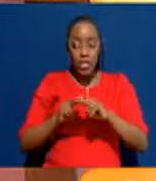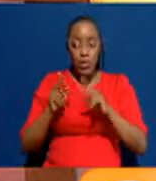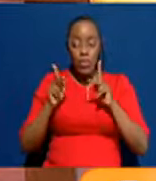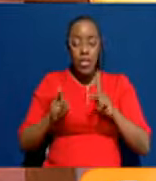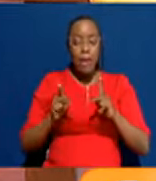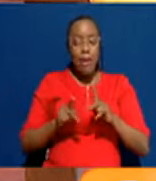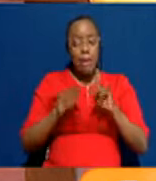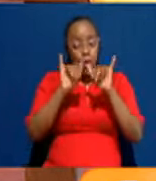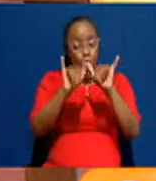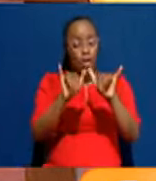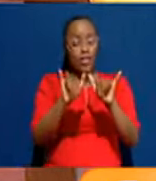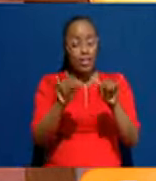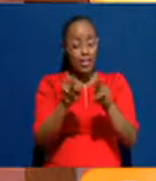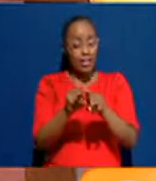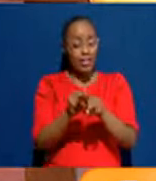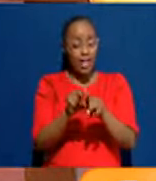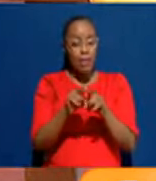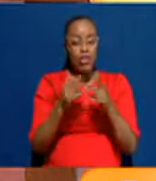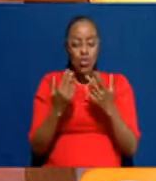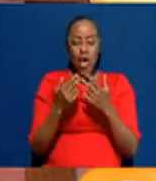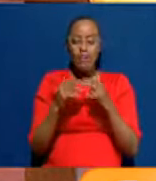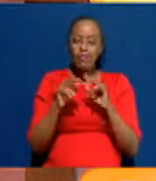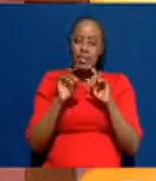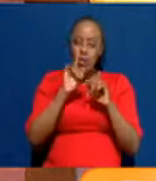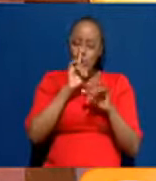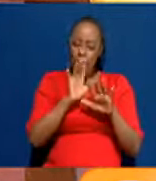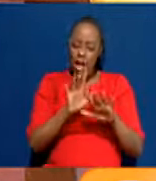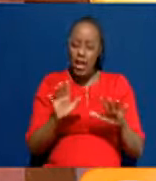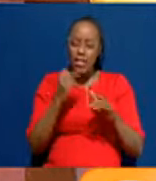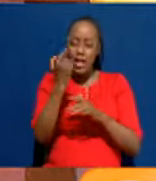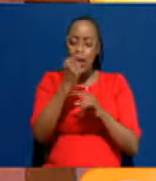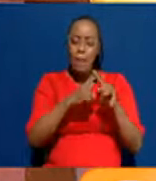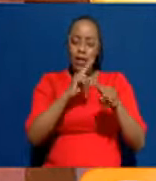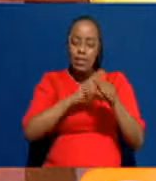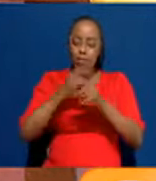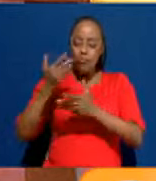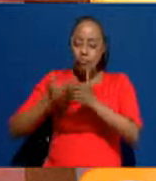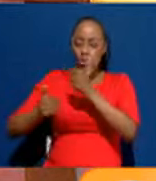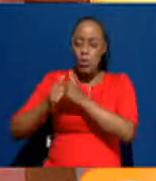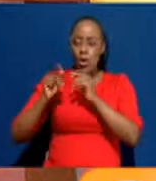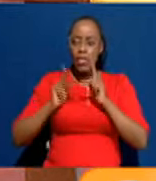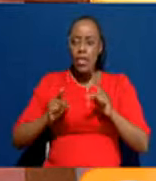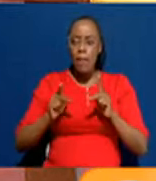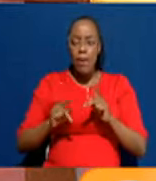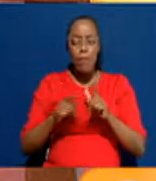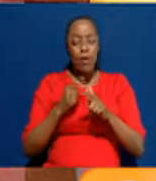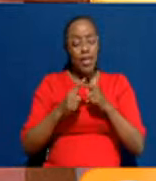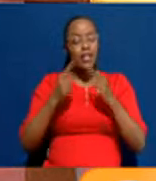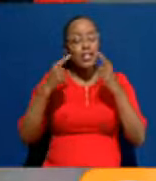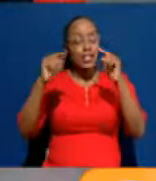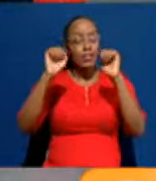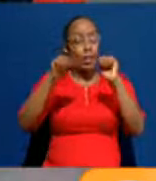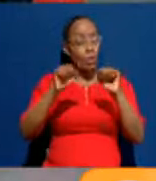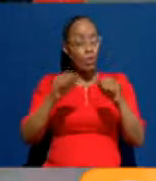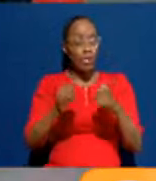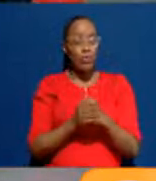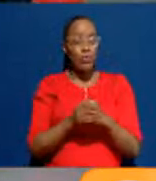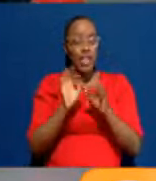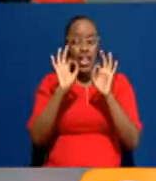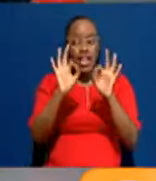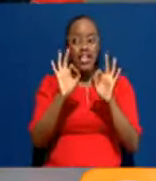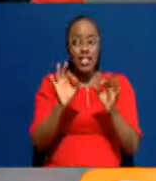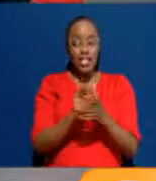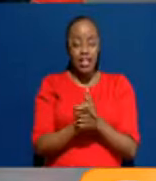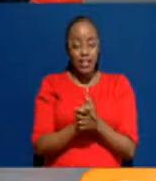utaka umetulia peke yako, yeah. But ukiwa na watu unaenda fa. Yeah. Excellent. Yeah.